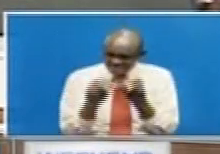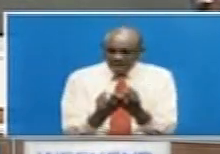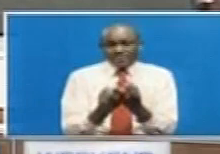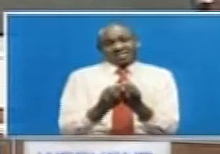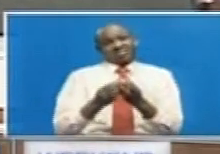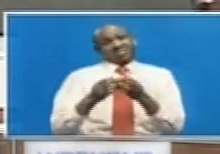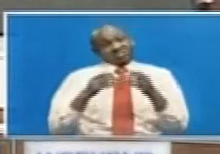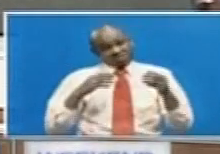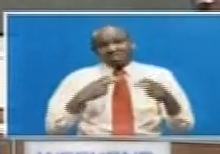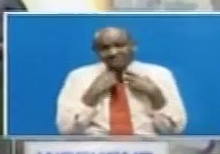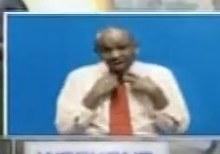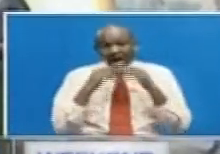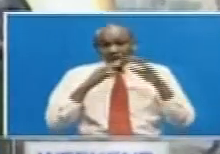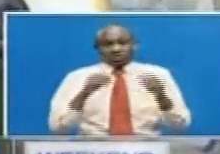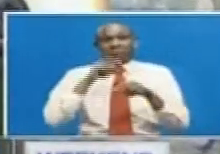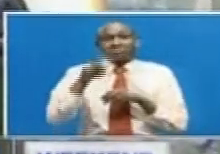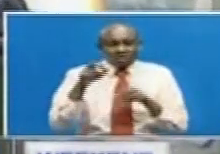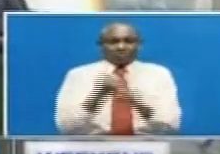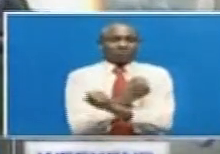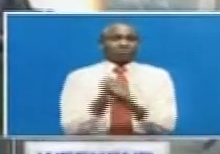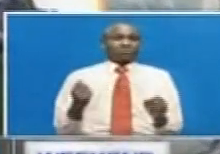in their houses.